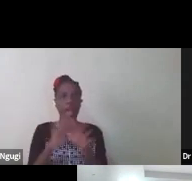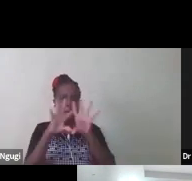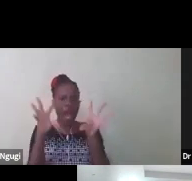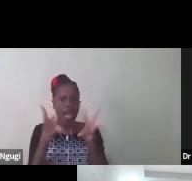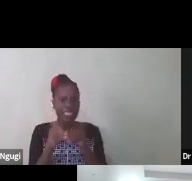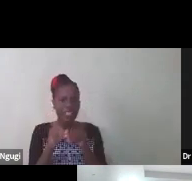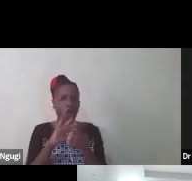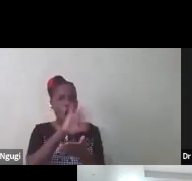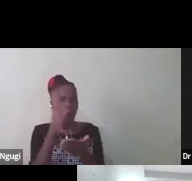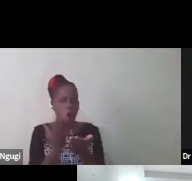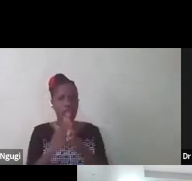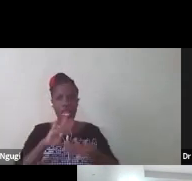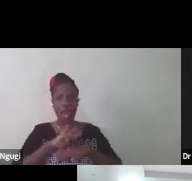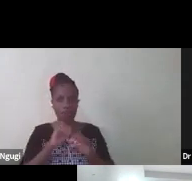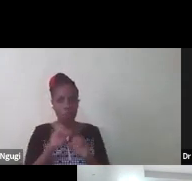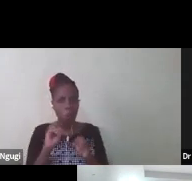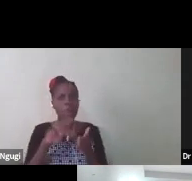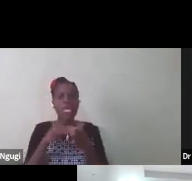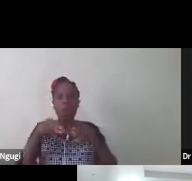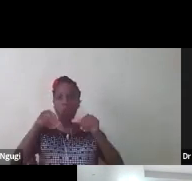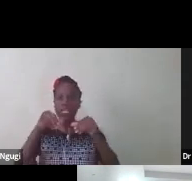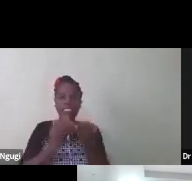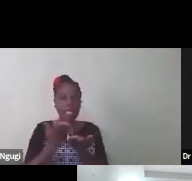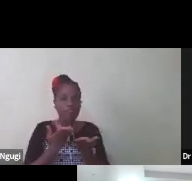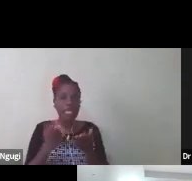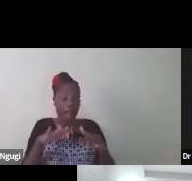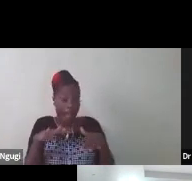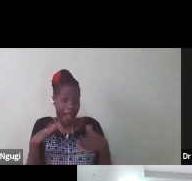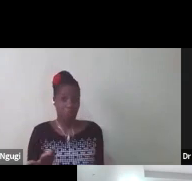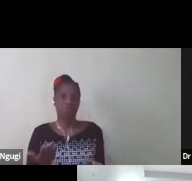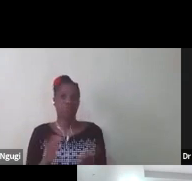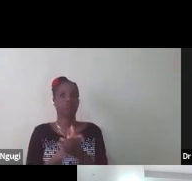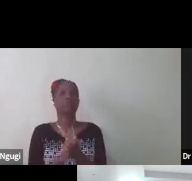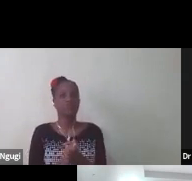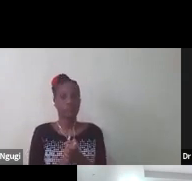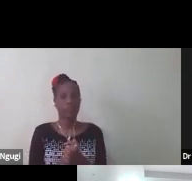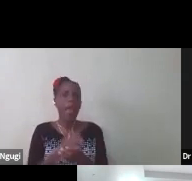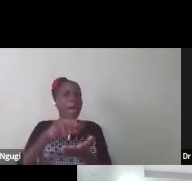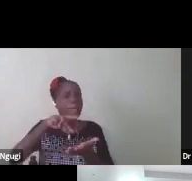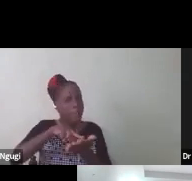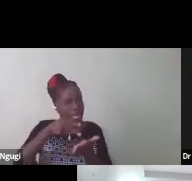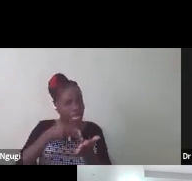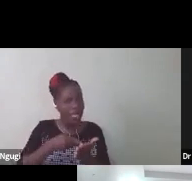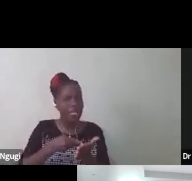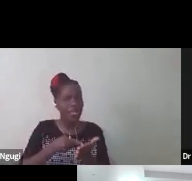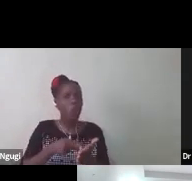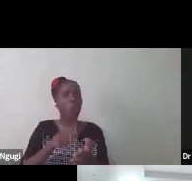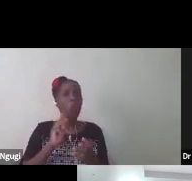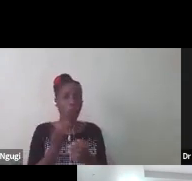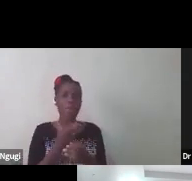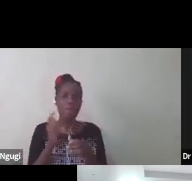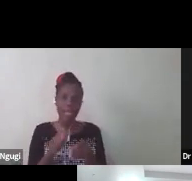then is the quality of service going to be. So, but that does not mean that we don't have the right. We have